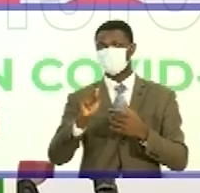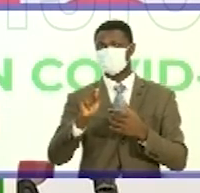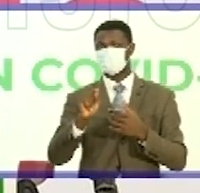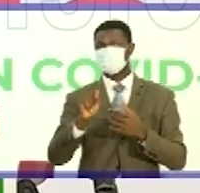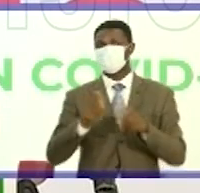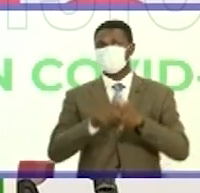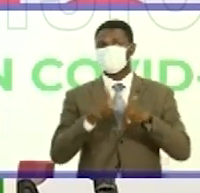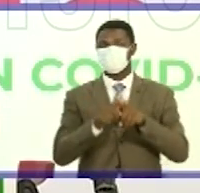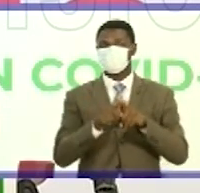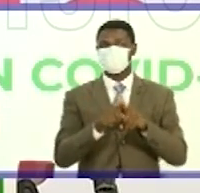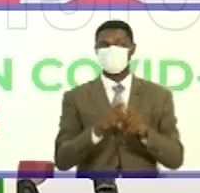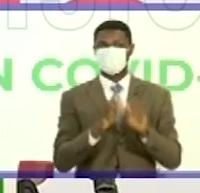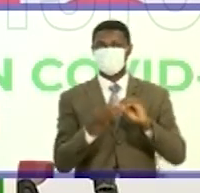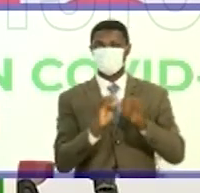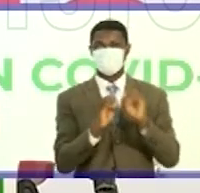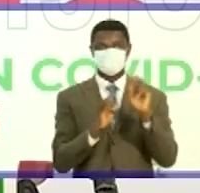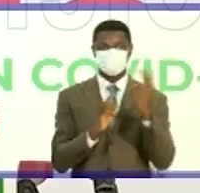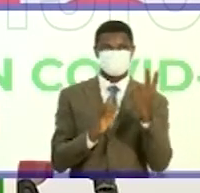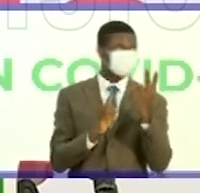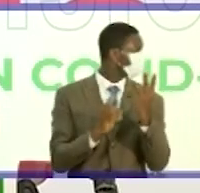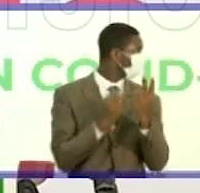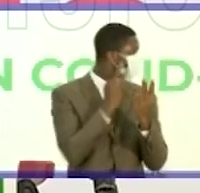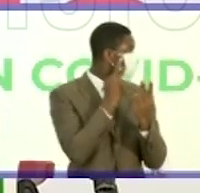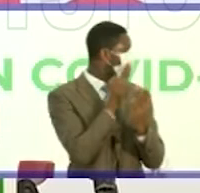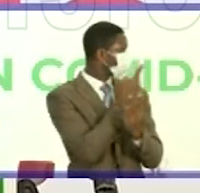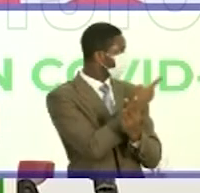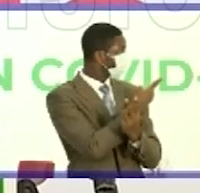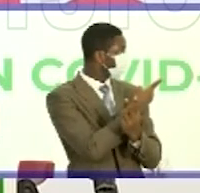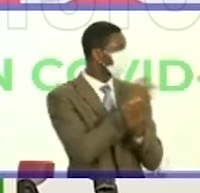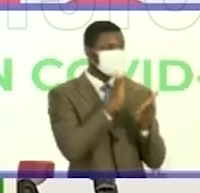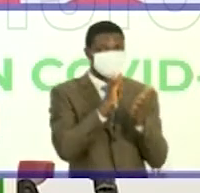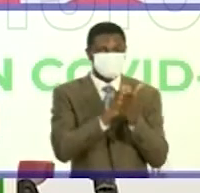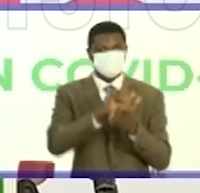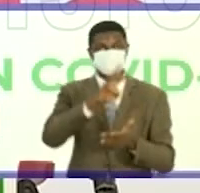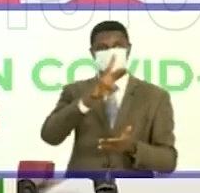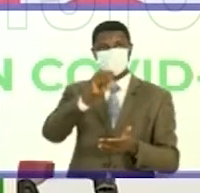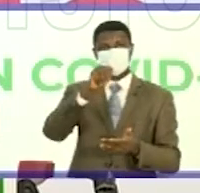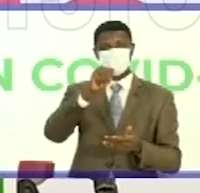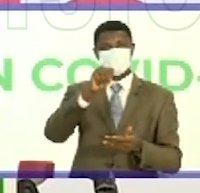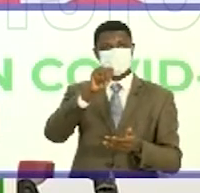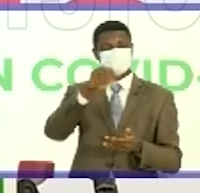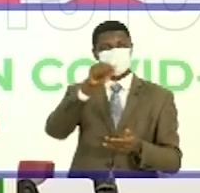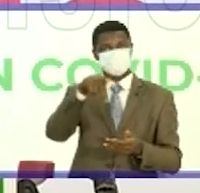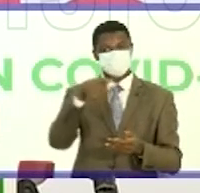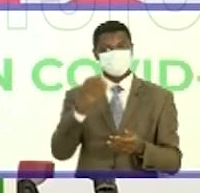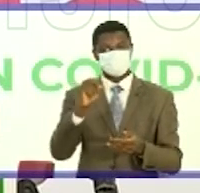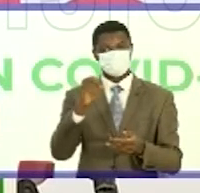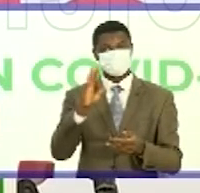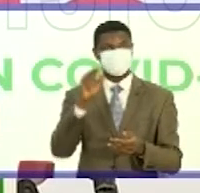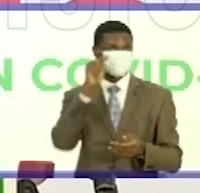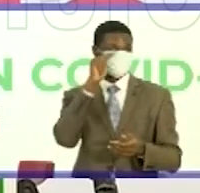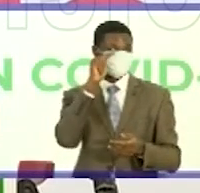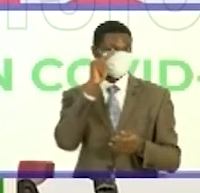while figure two, which is the map of Nigeria, and differentiates, shows